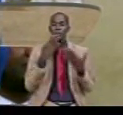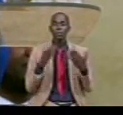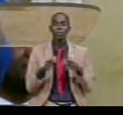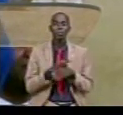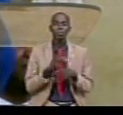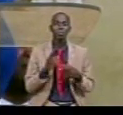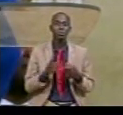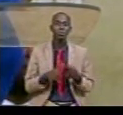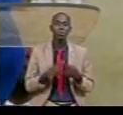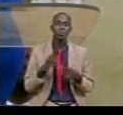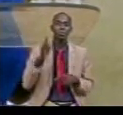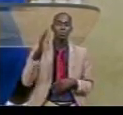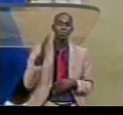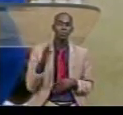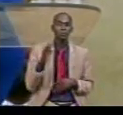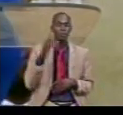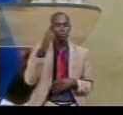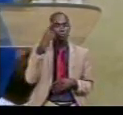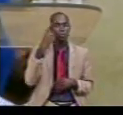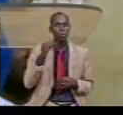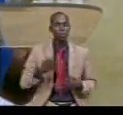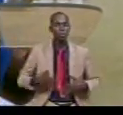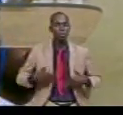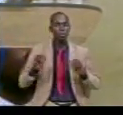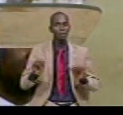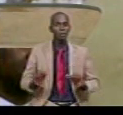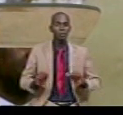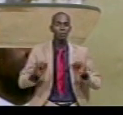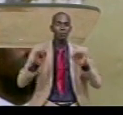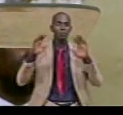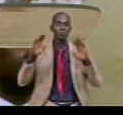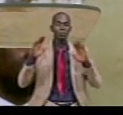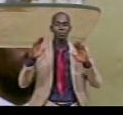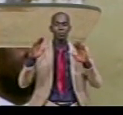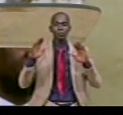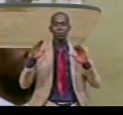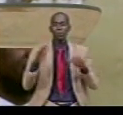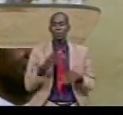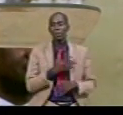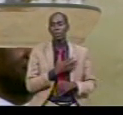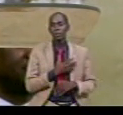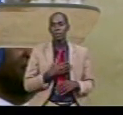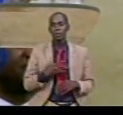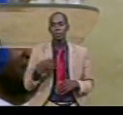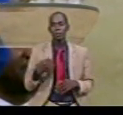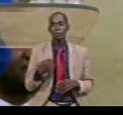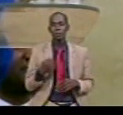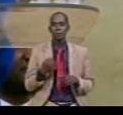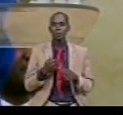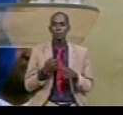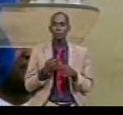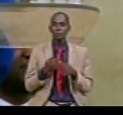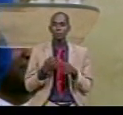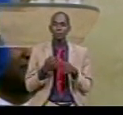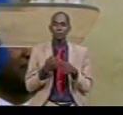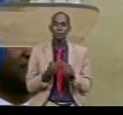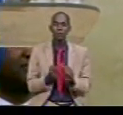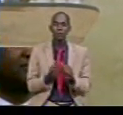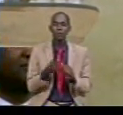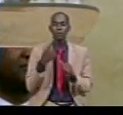your life of commitment and consecration and following the vision God has given